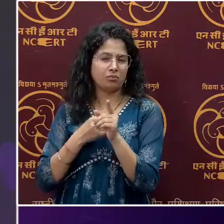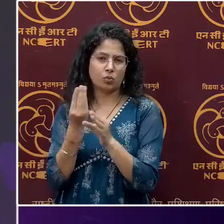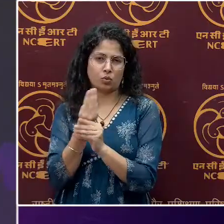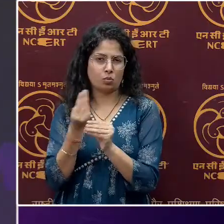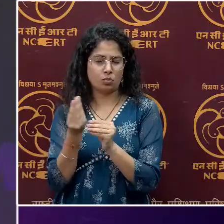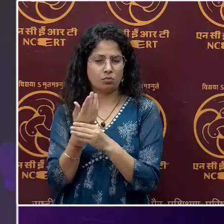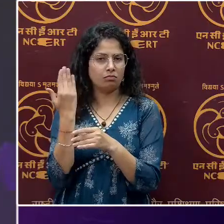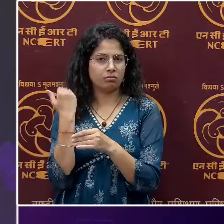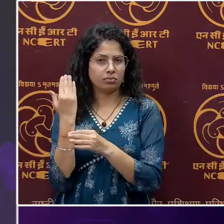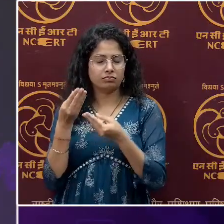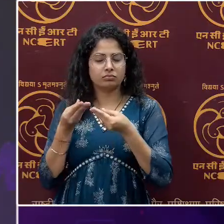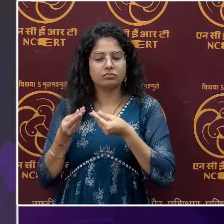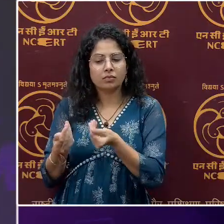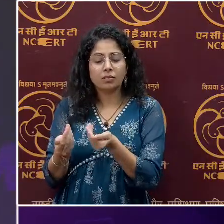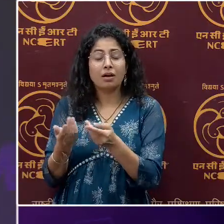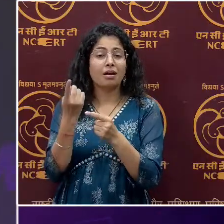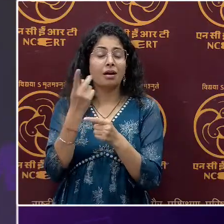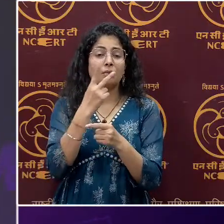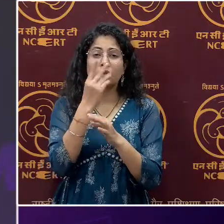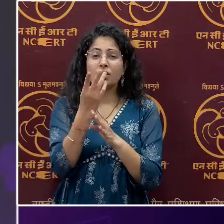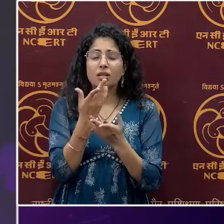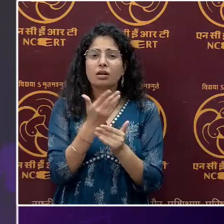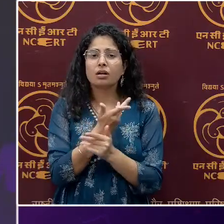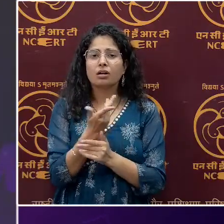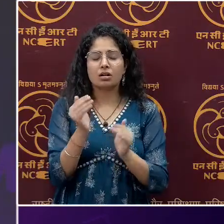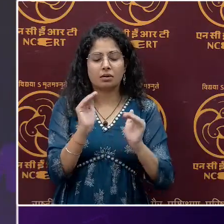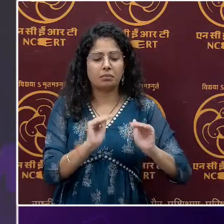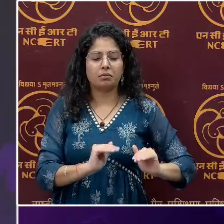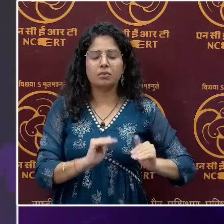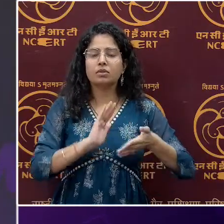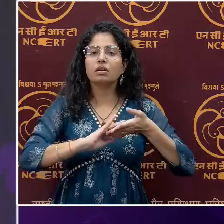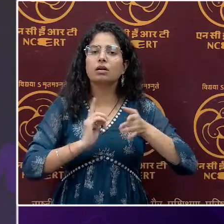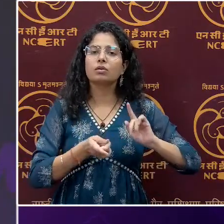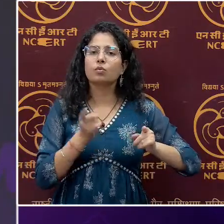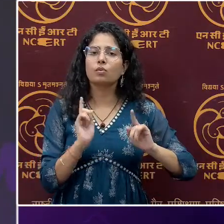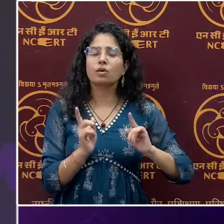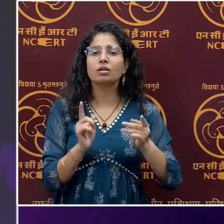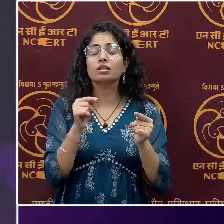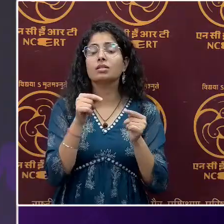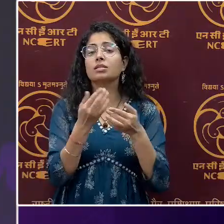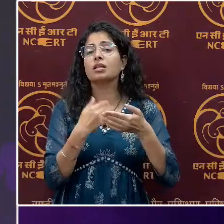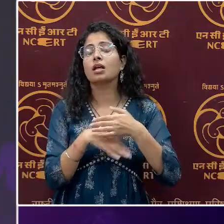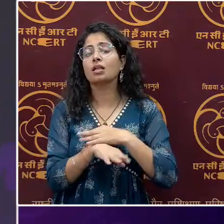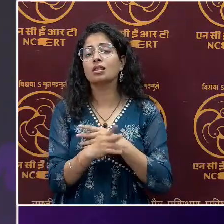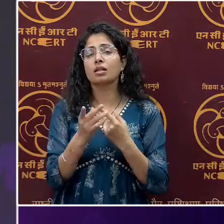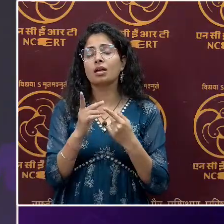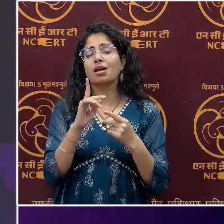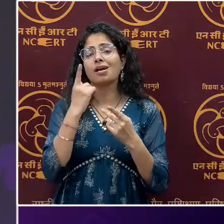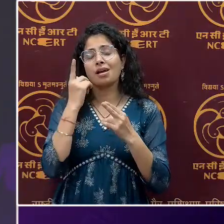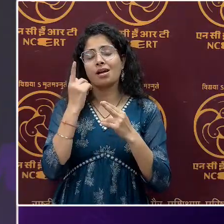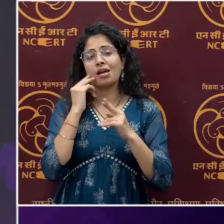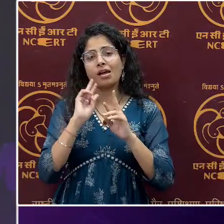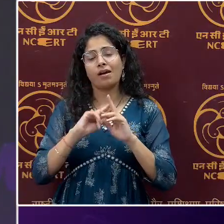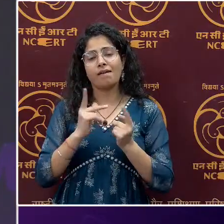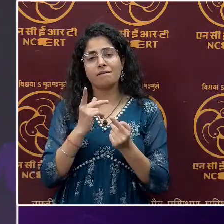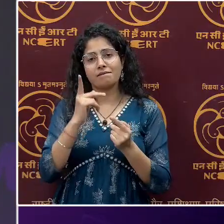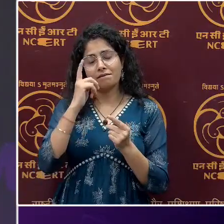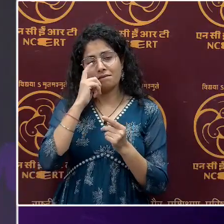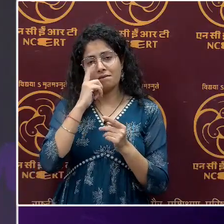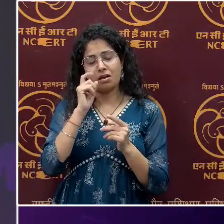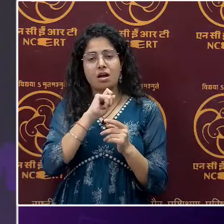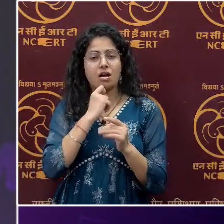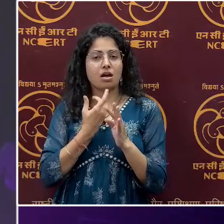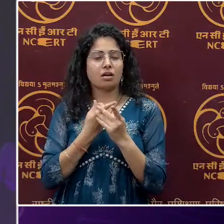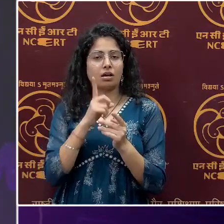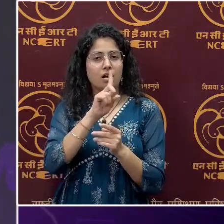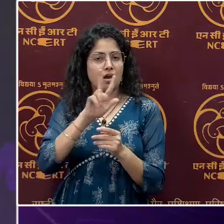you see, there are girls, the concept of child marriage is the one who is below 18 years, Okay. or